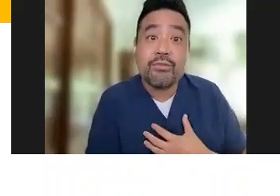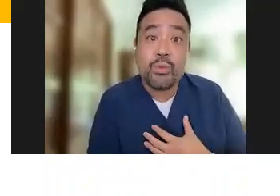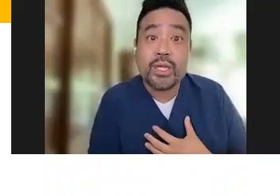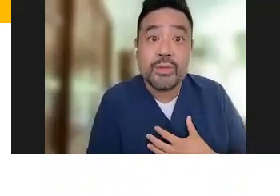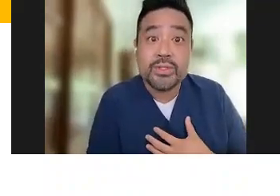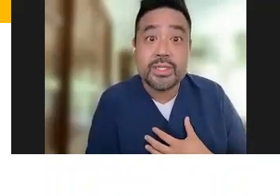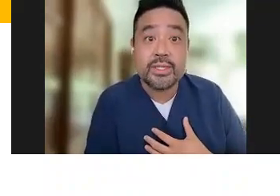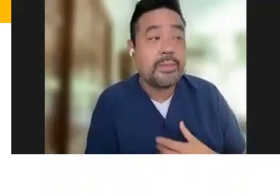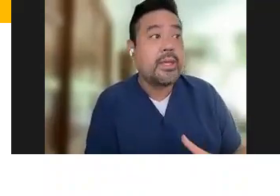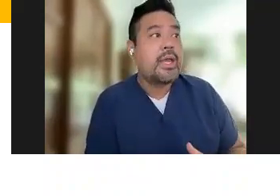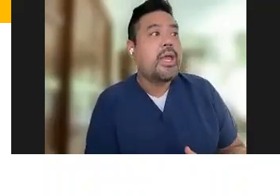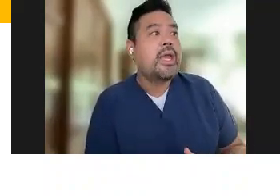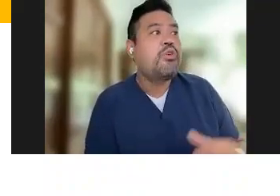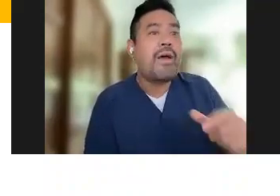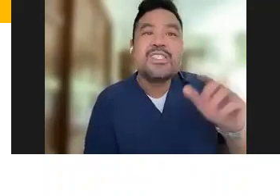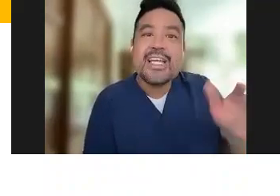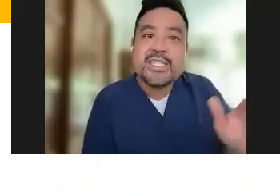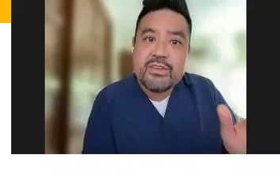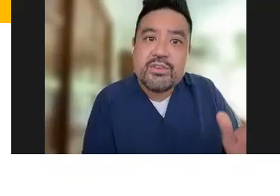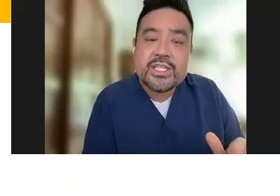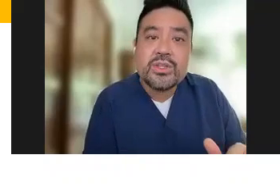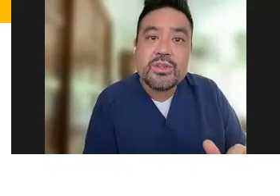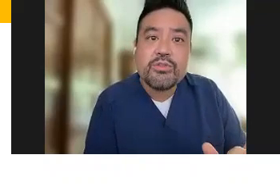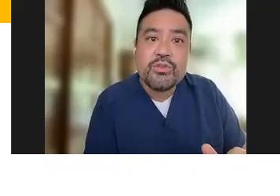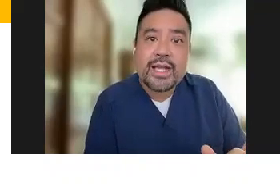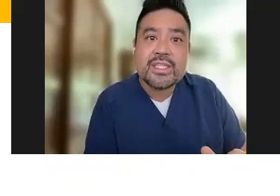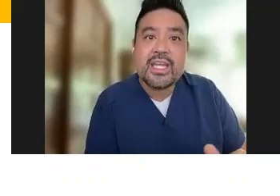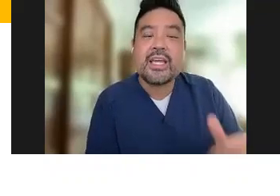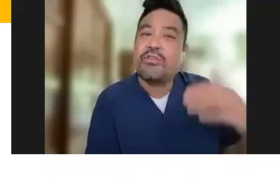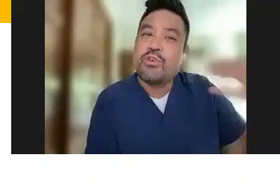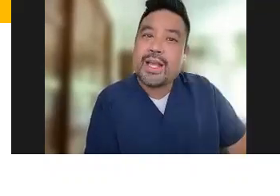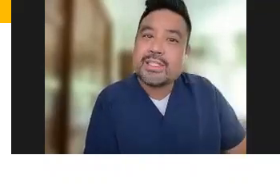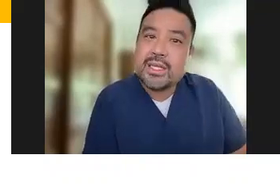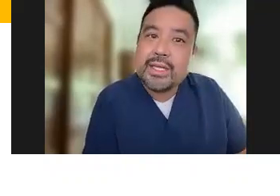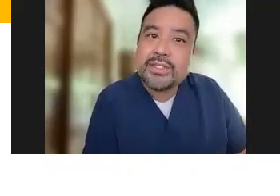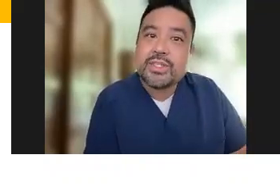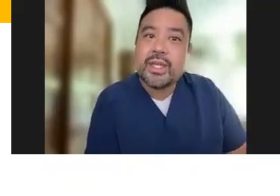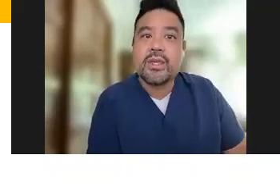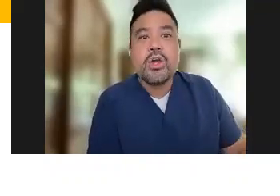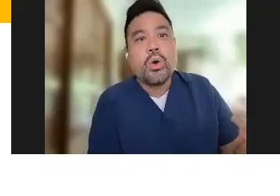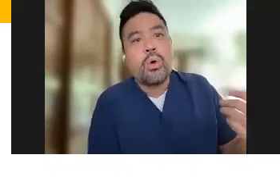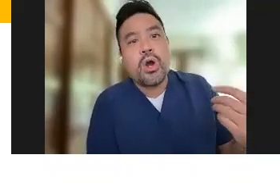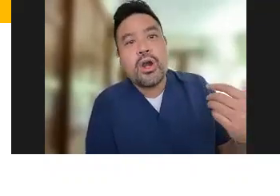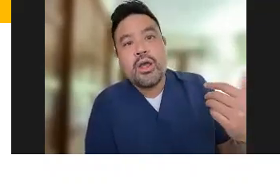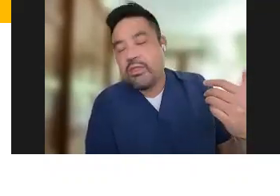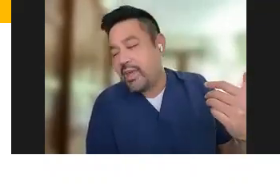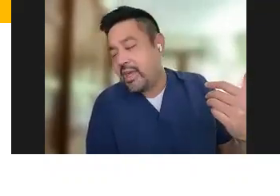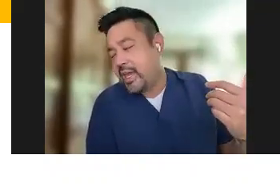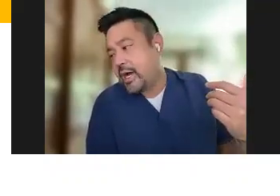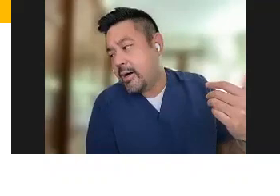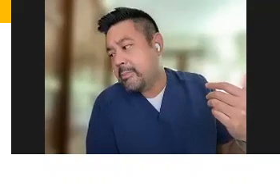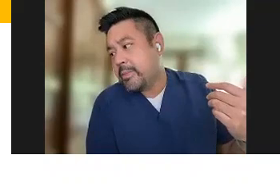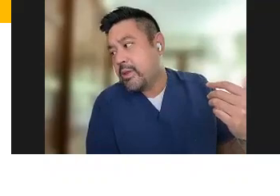if you have a weak immune system. If you have sensitivities to the flu vaccine, like the flu vaccine makes you sick, or